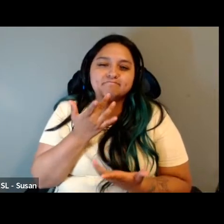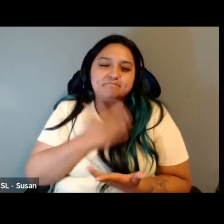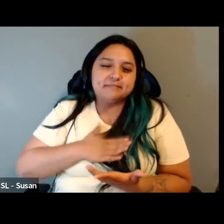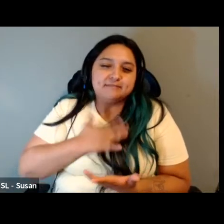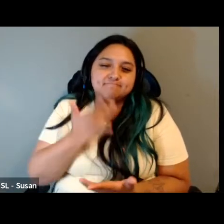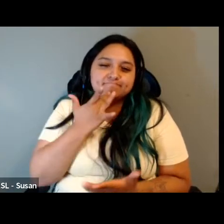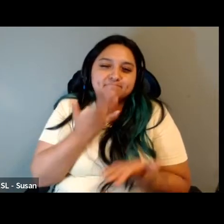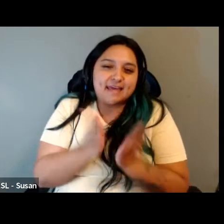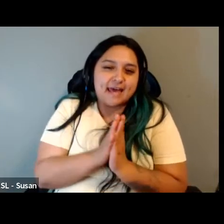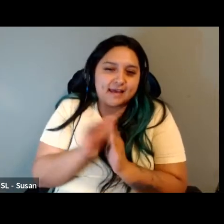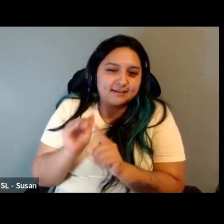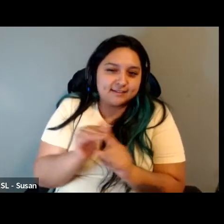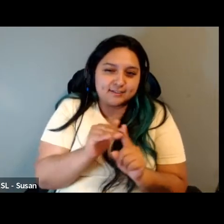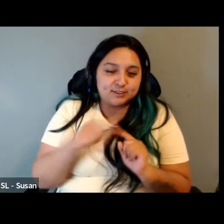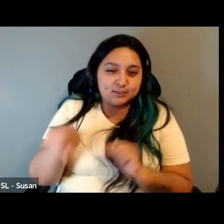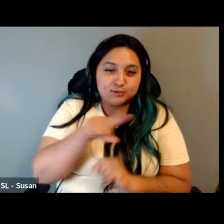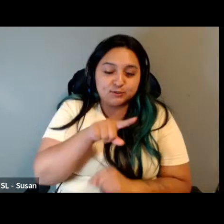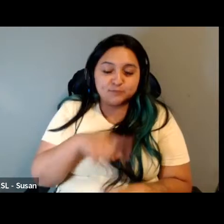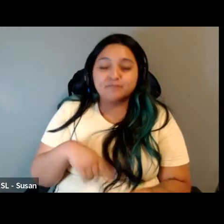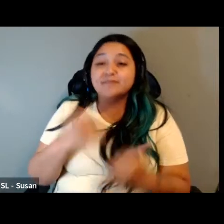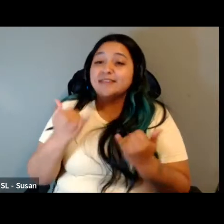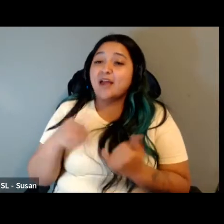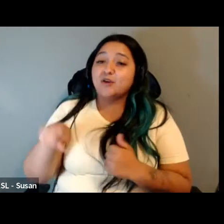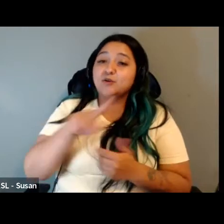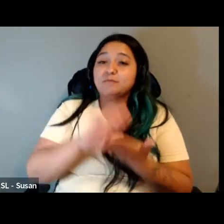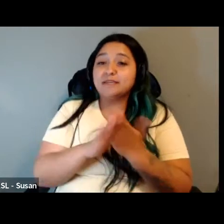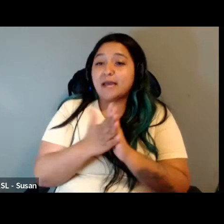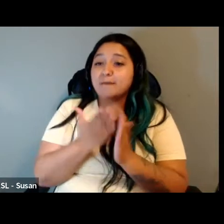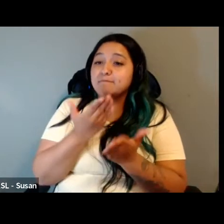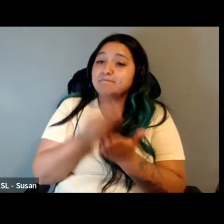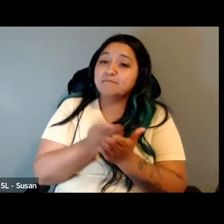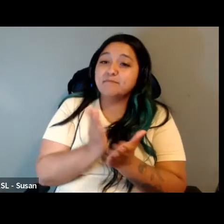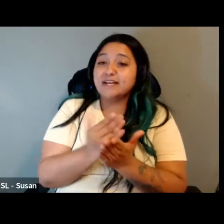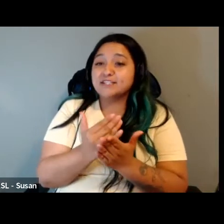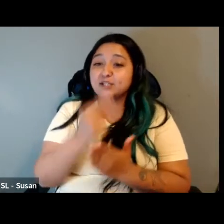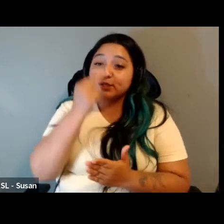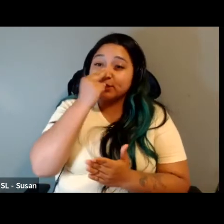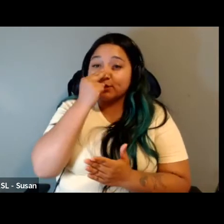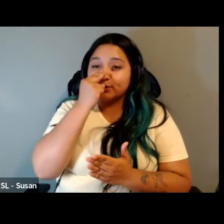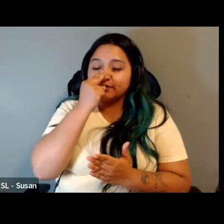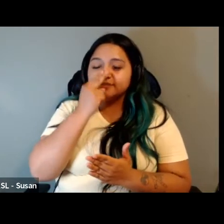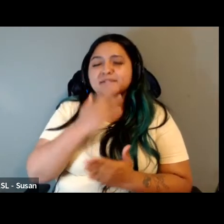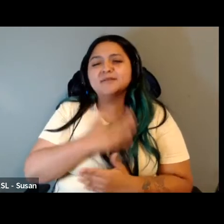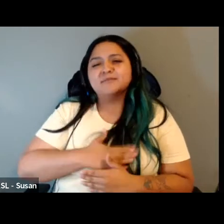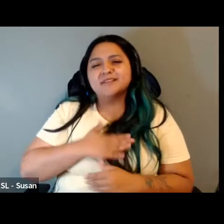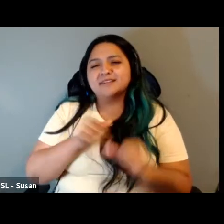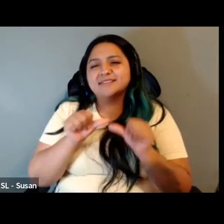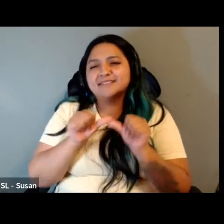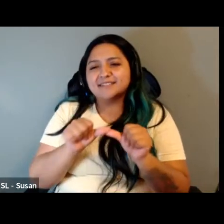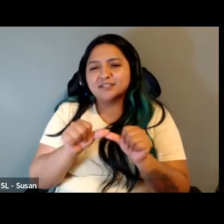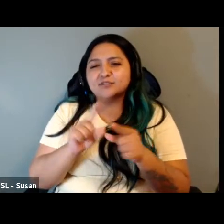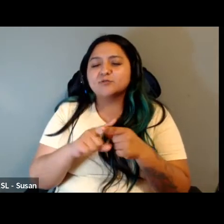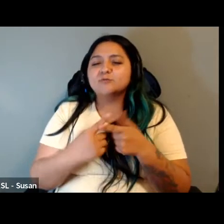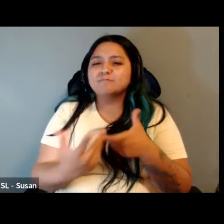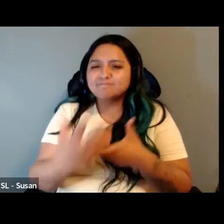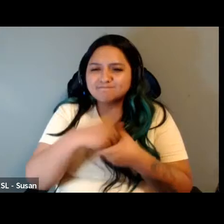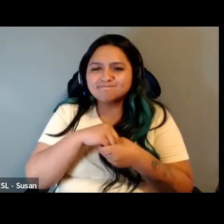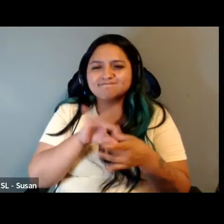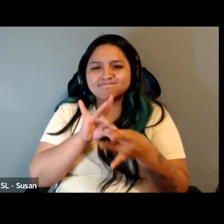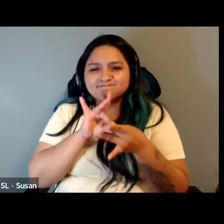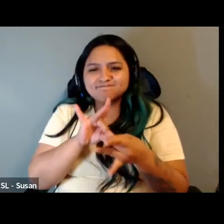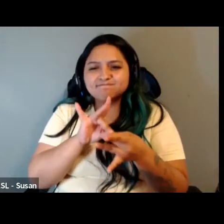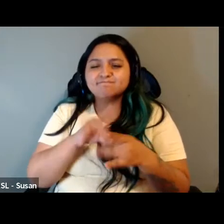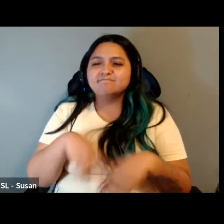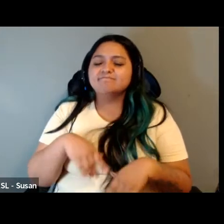dubbed budget nerds, that you really stay engaged, that you keep